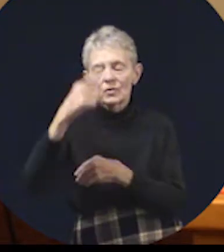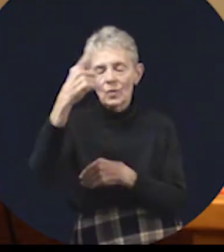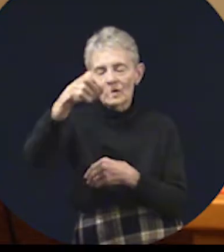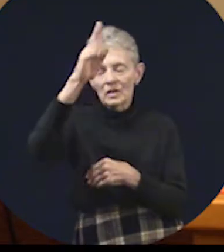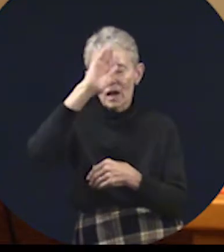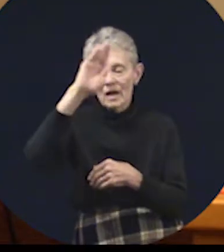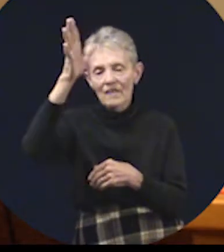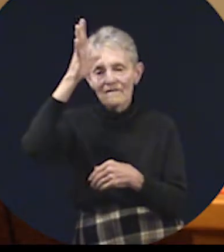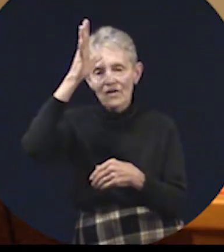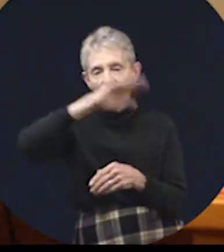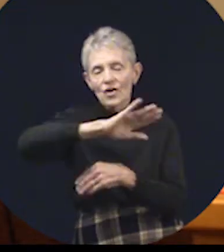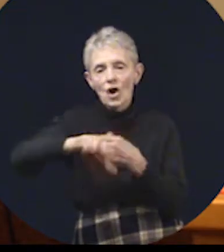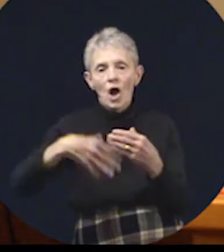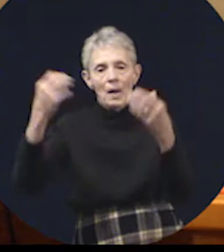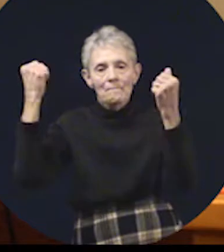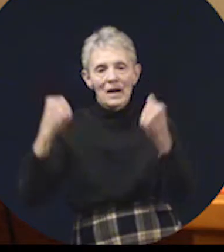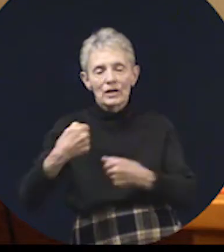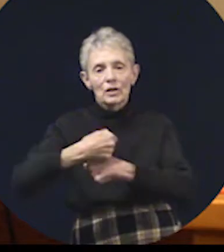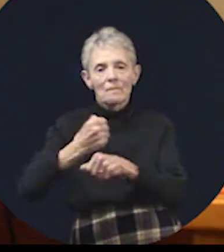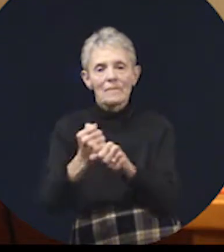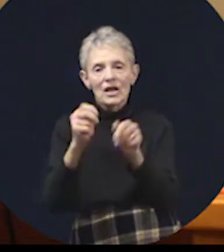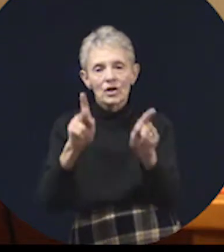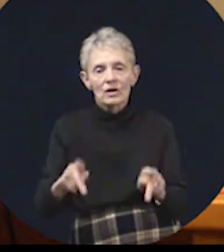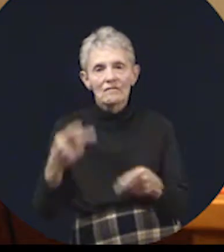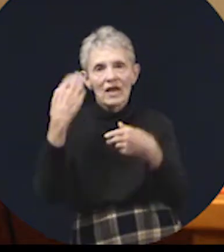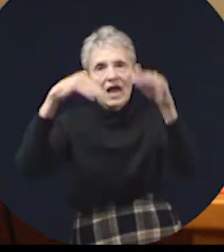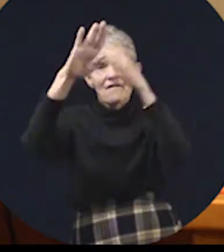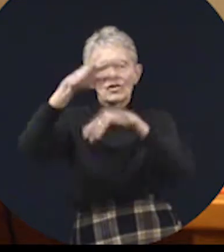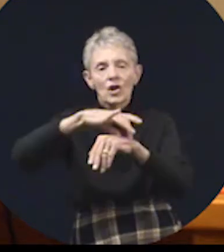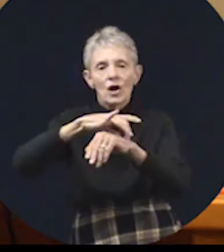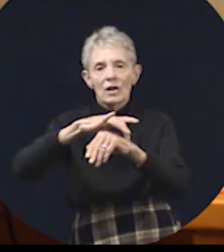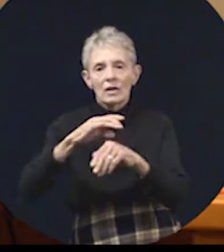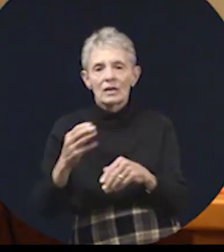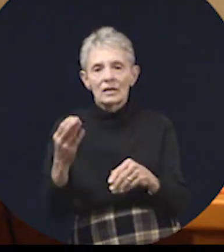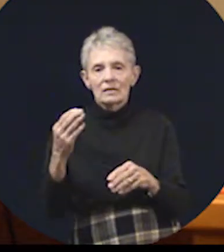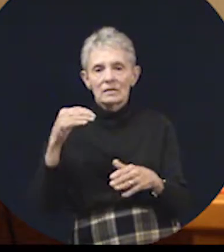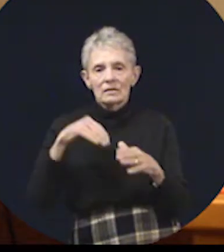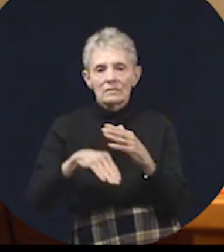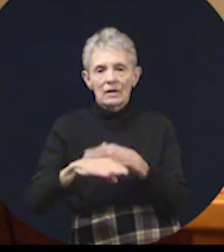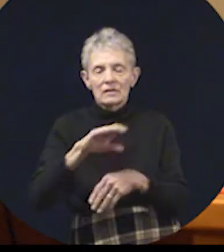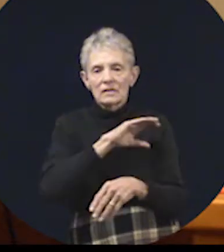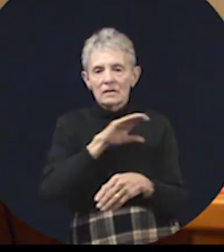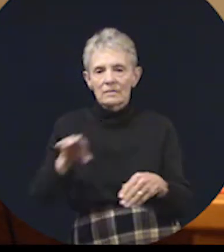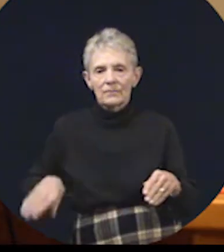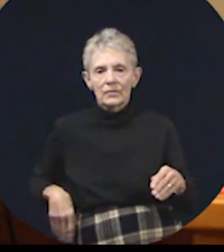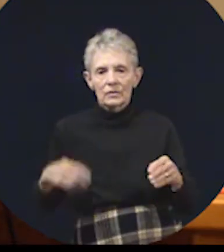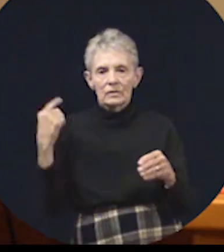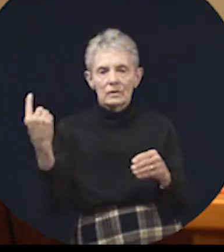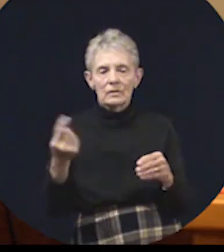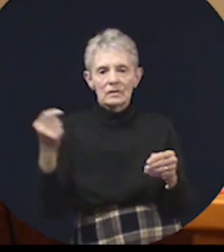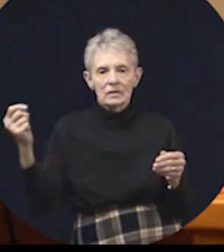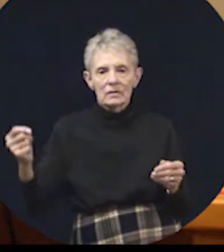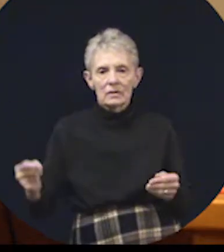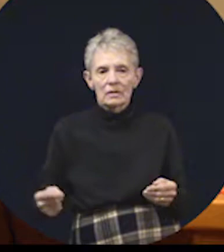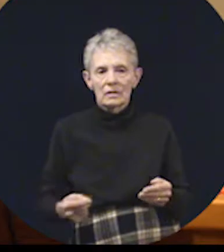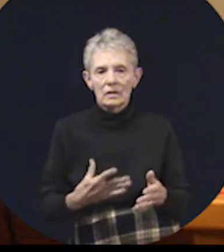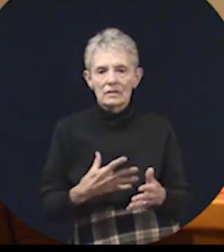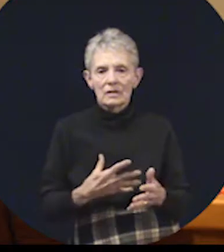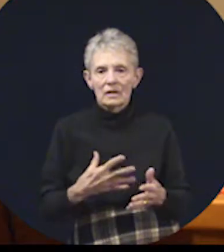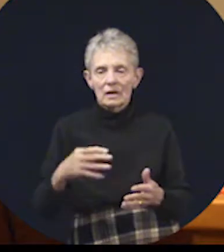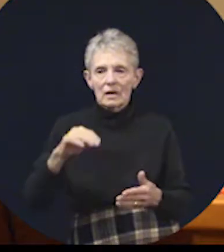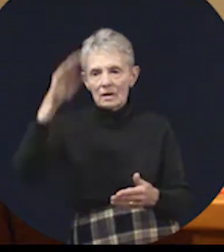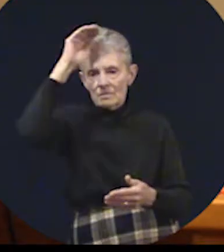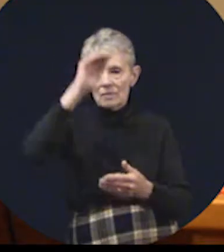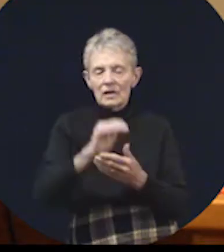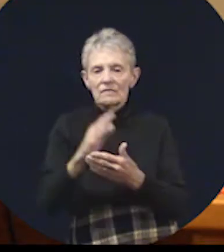the Father Almighty, maker of heaven and earth, of all things visible and invisible. I